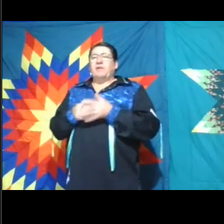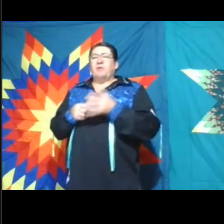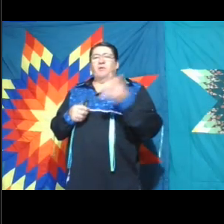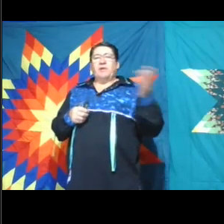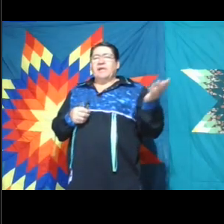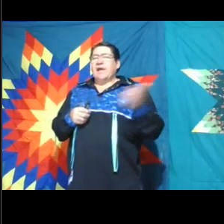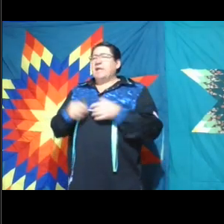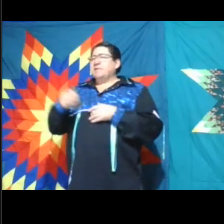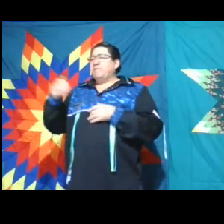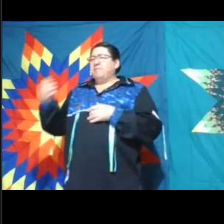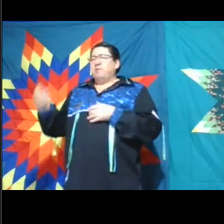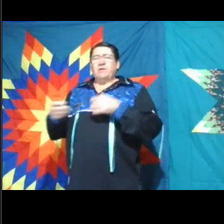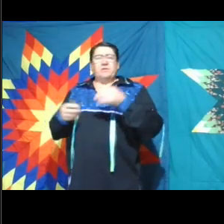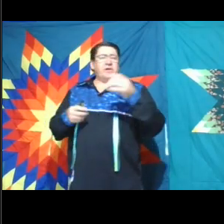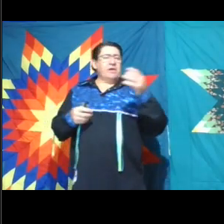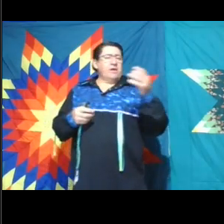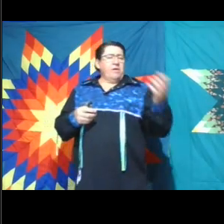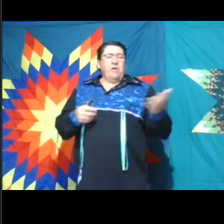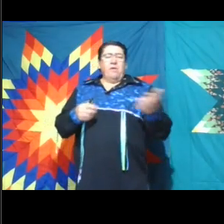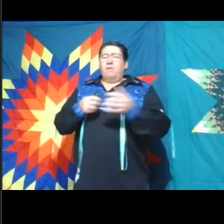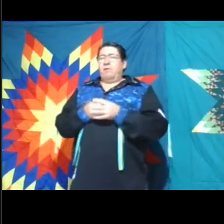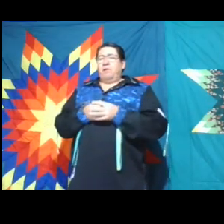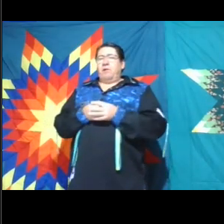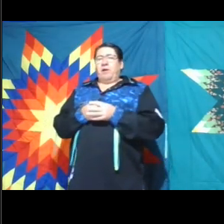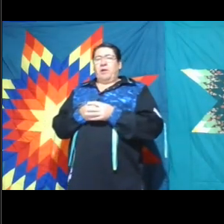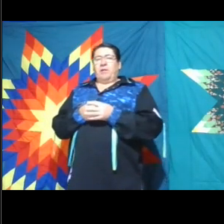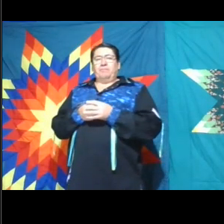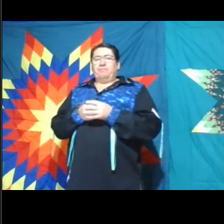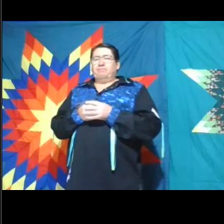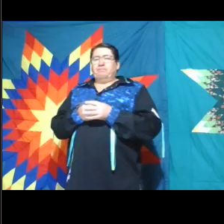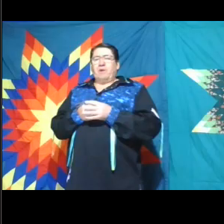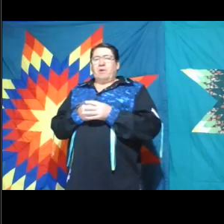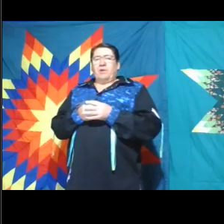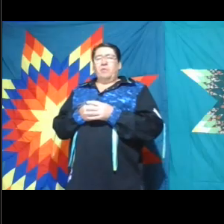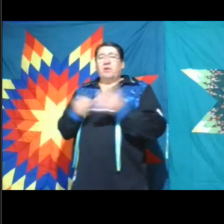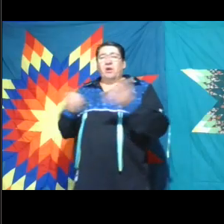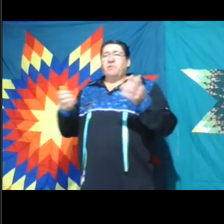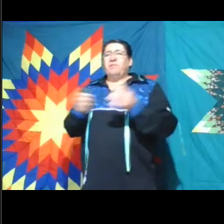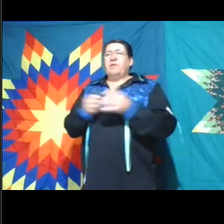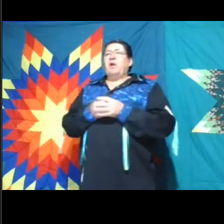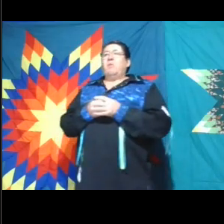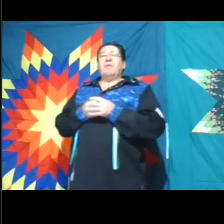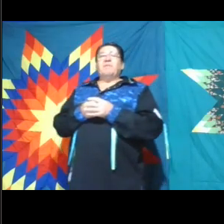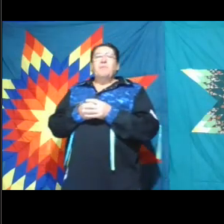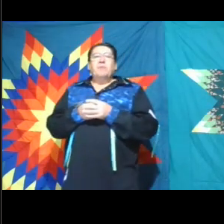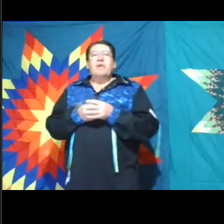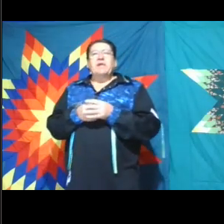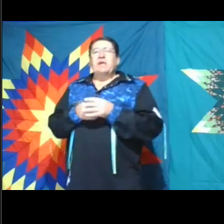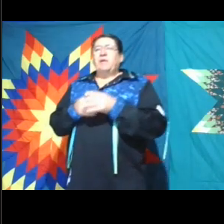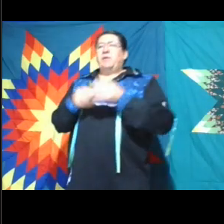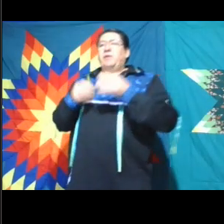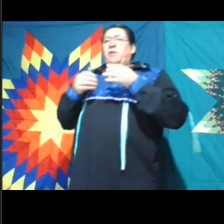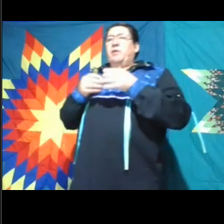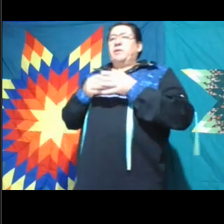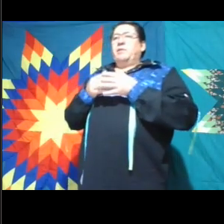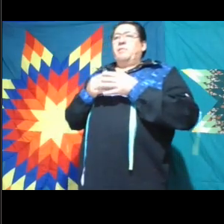aspects, either oil and gas or forestry or oceanography, whatever it may